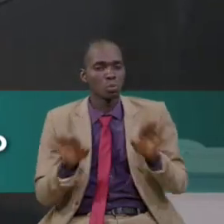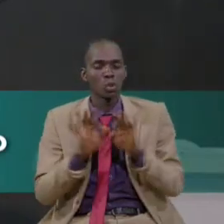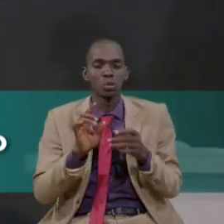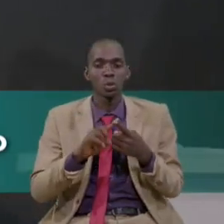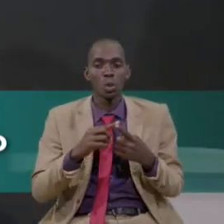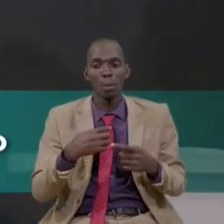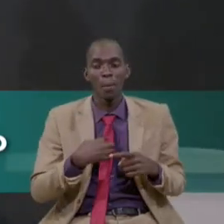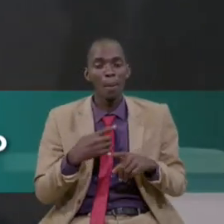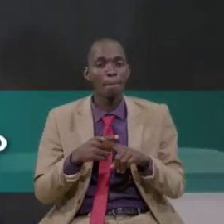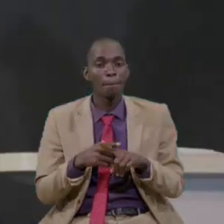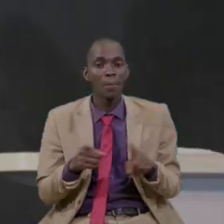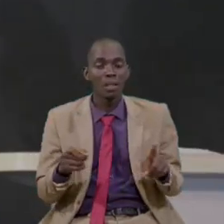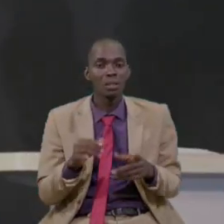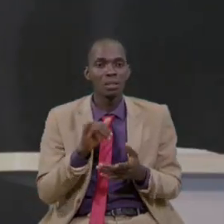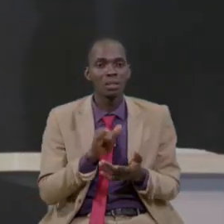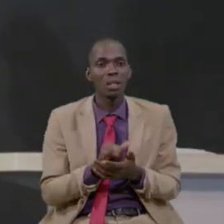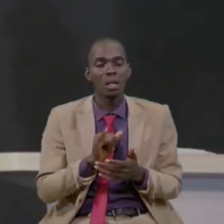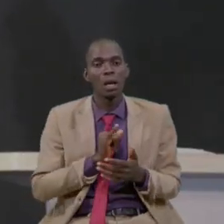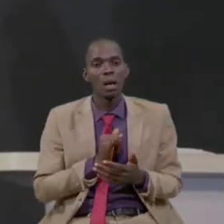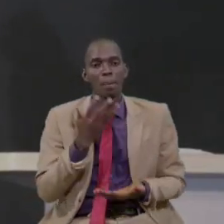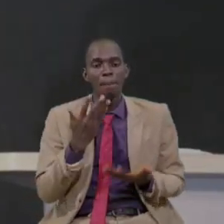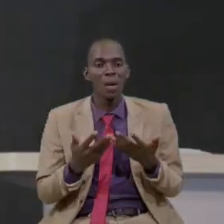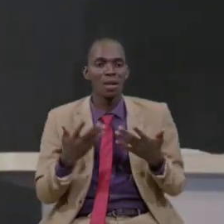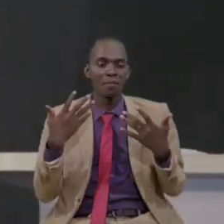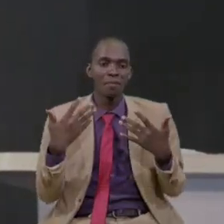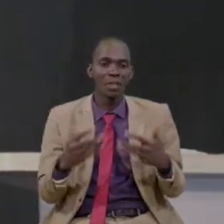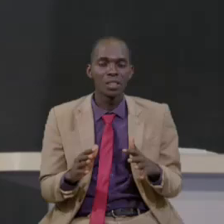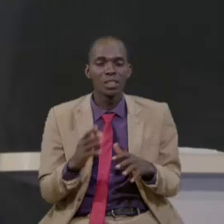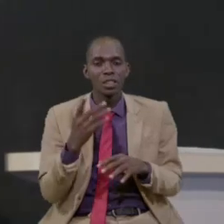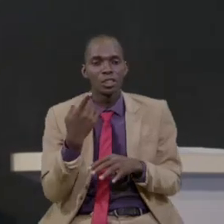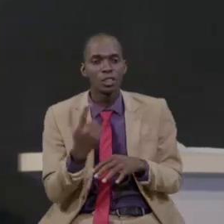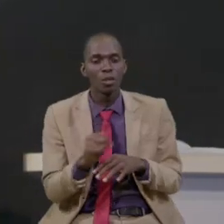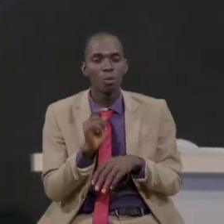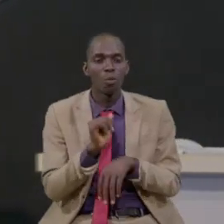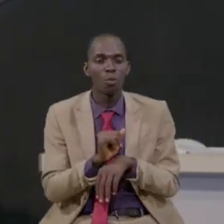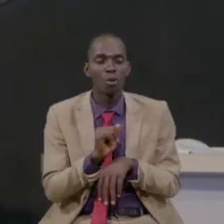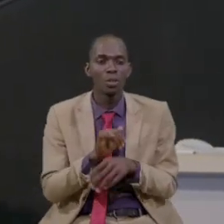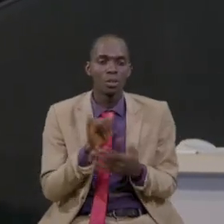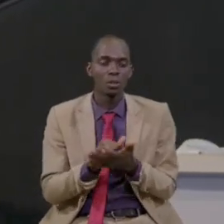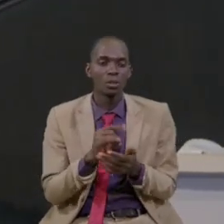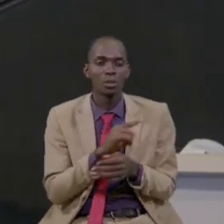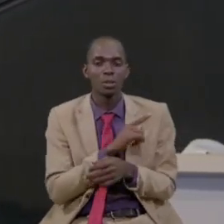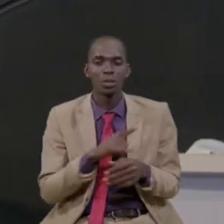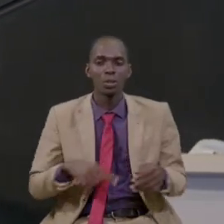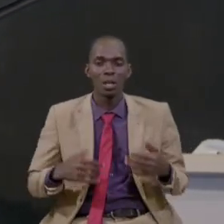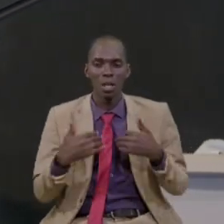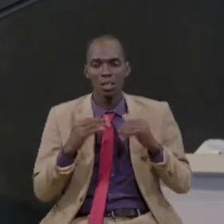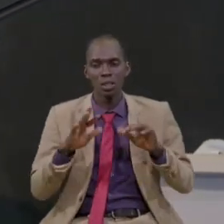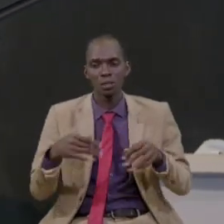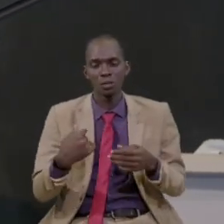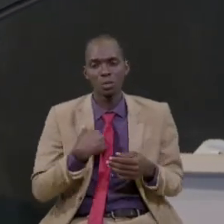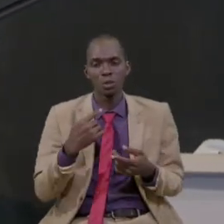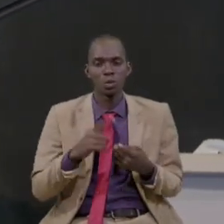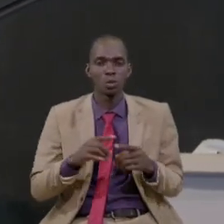might finish the calling, the work that the Lord has given me to do in preaching